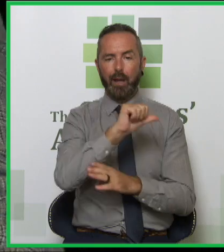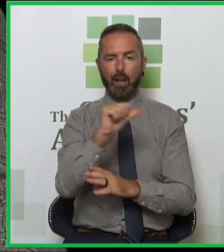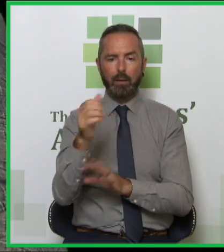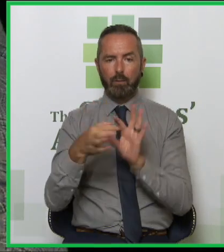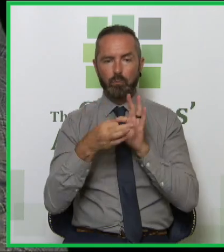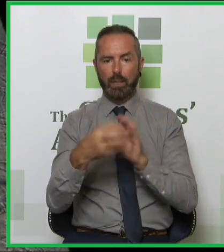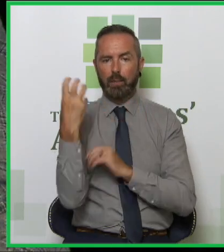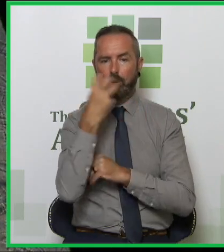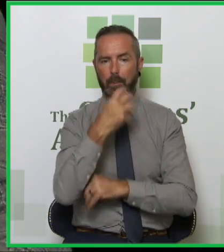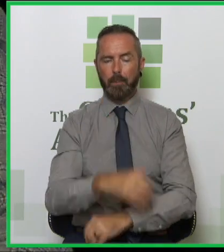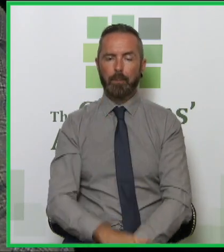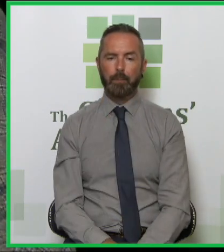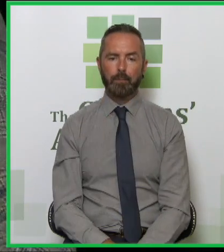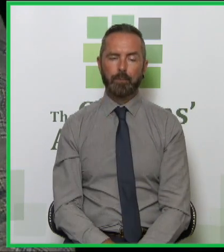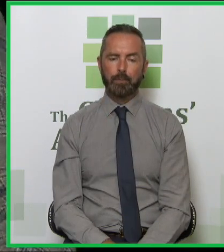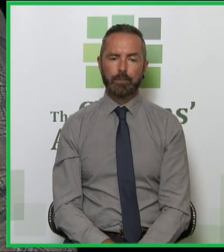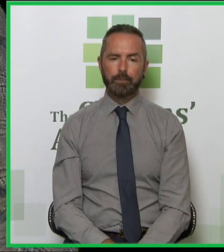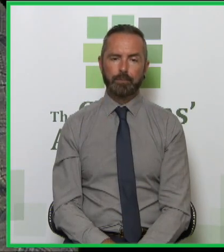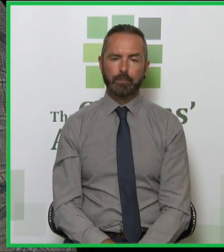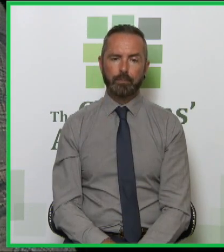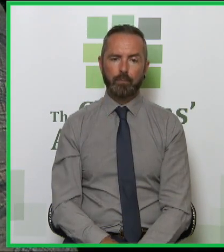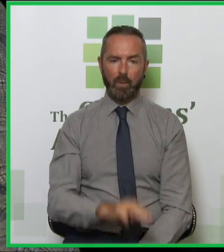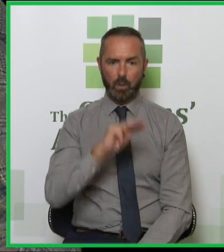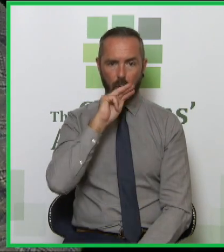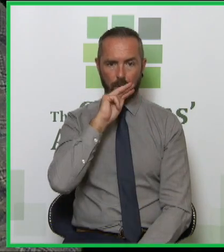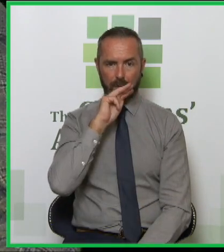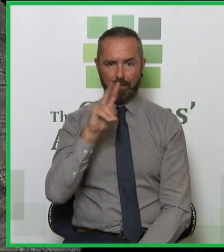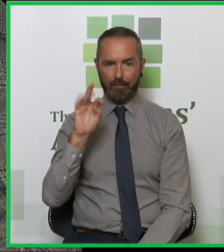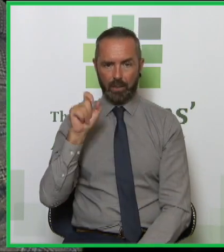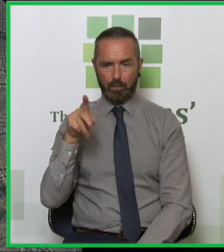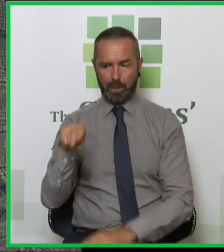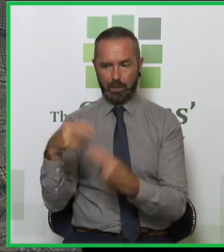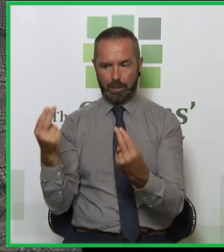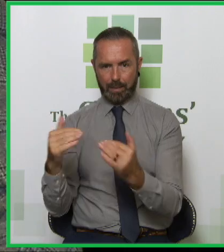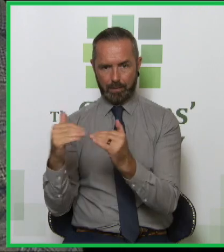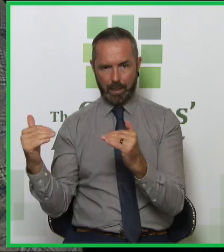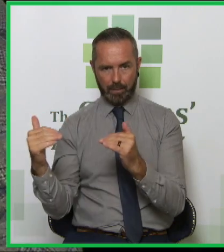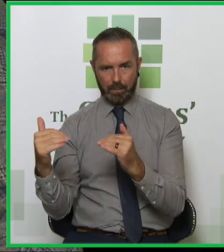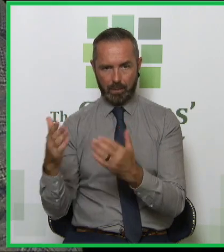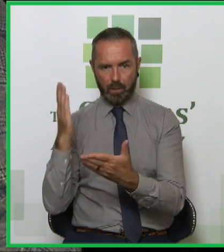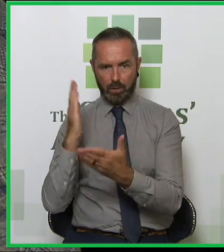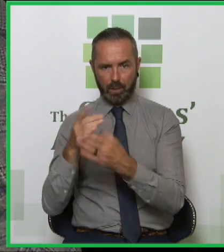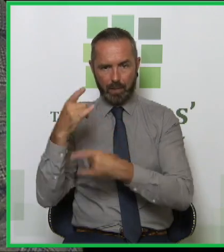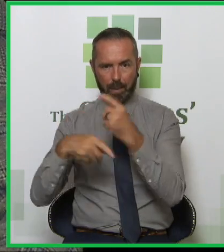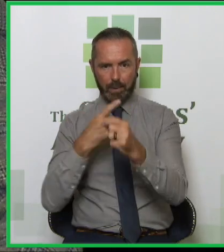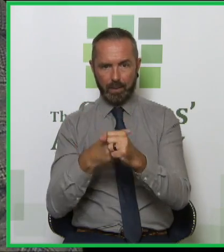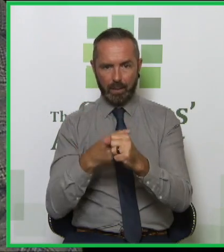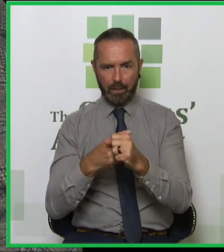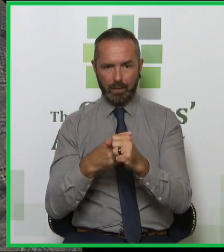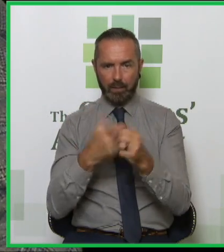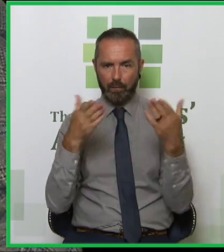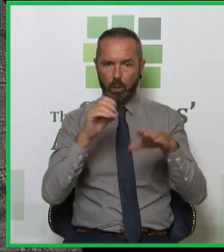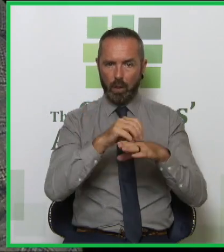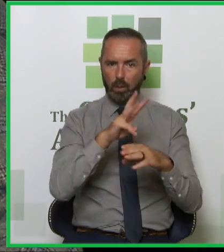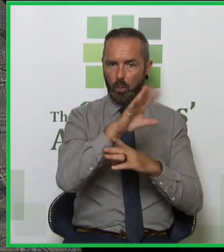crime. So this will meet victims' needs. It will help prevent reoffending by helping people to address their underlying issues with